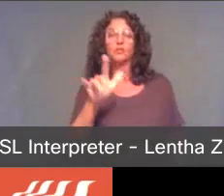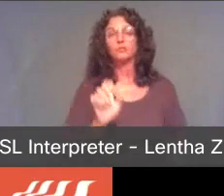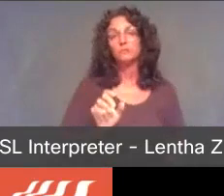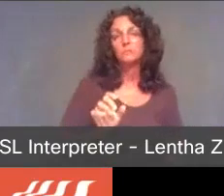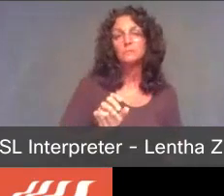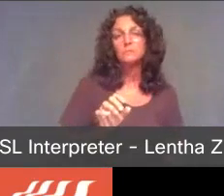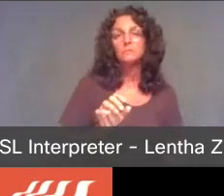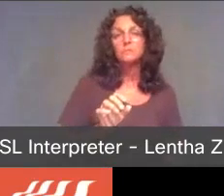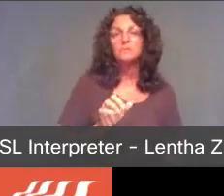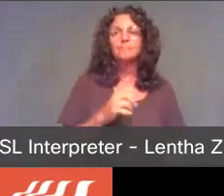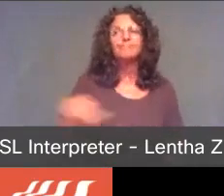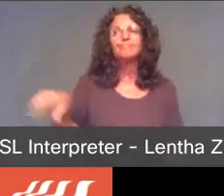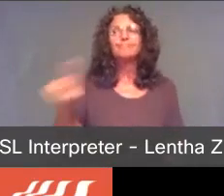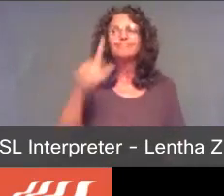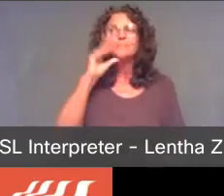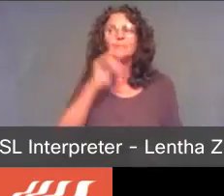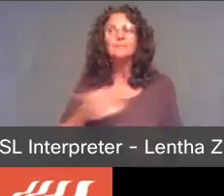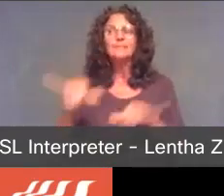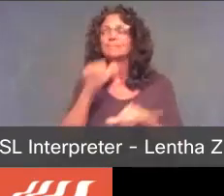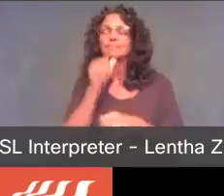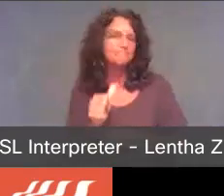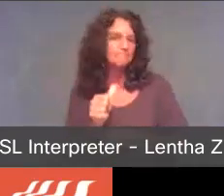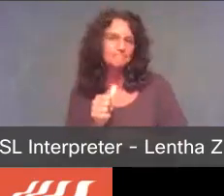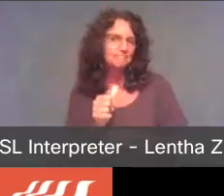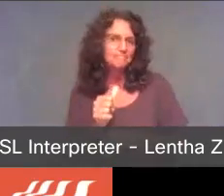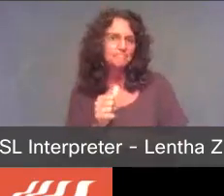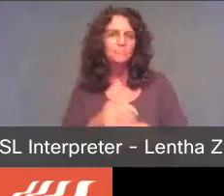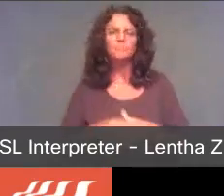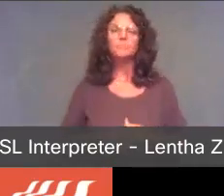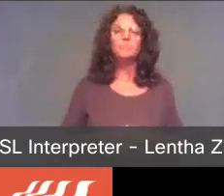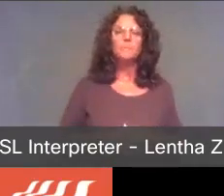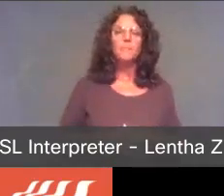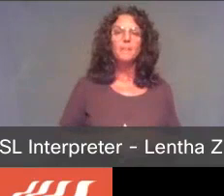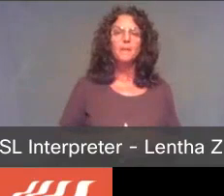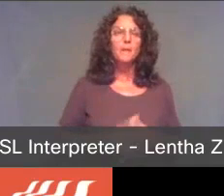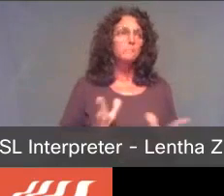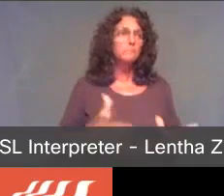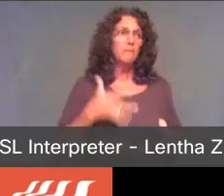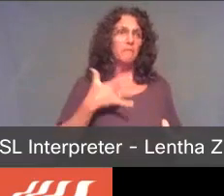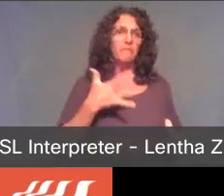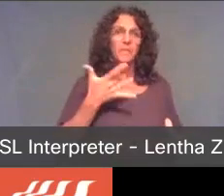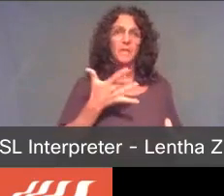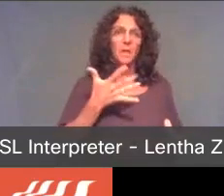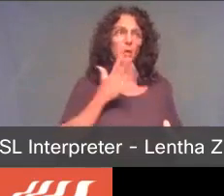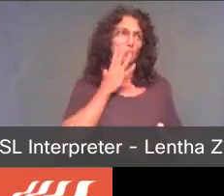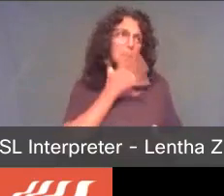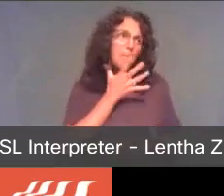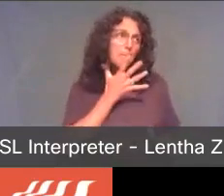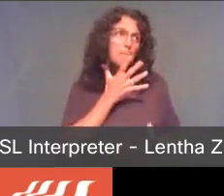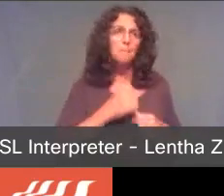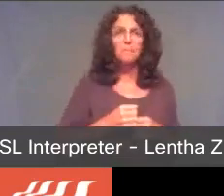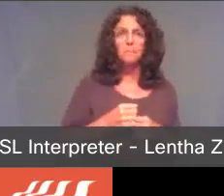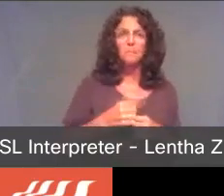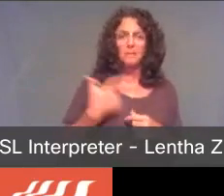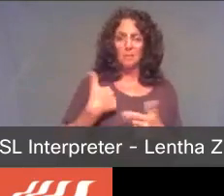And so not everyone experiences that. And it's not something to be ashamed of. It's not something that we've done anything